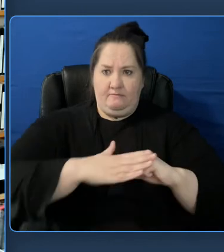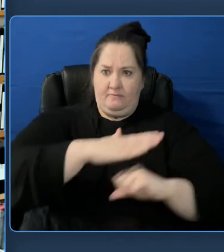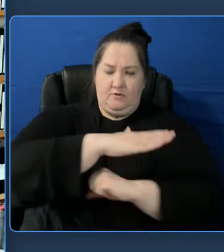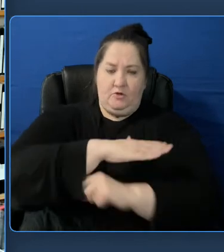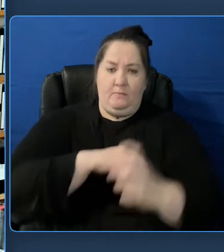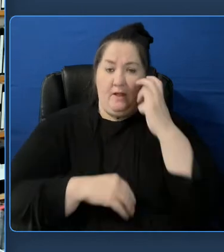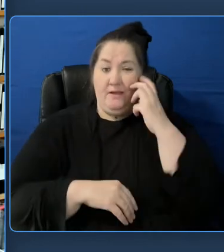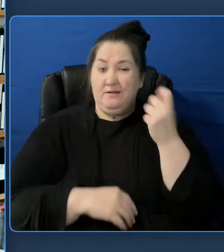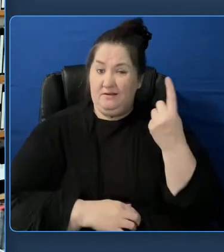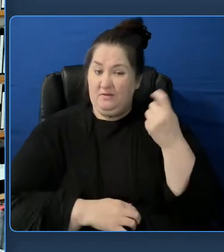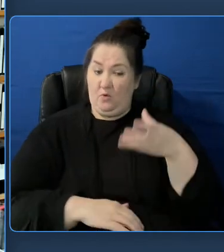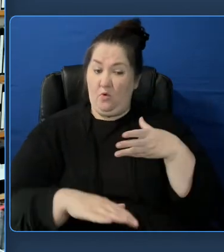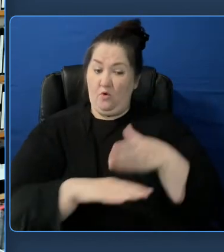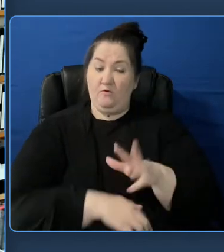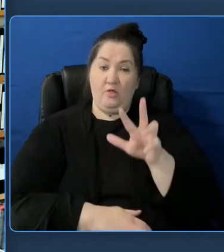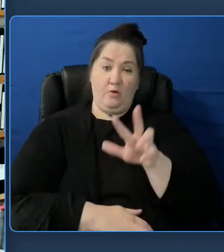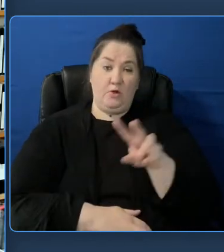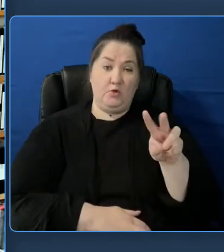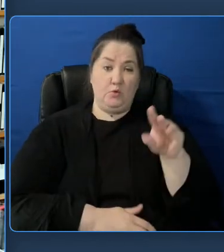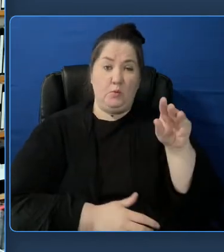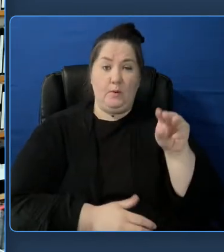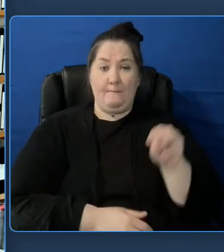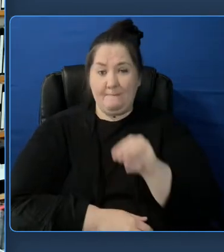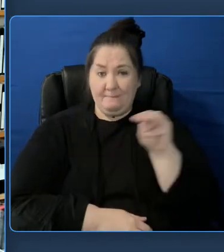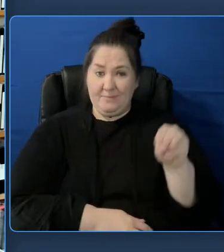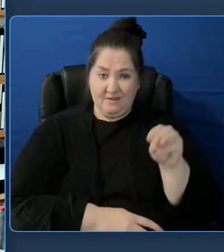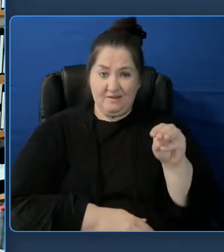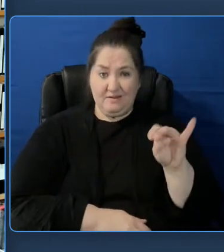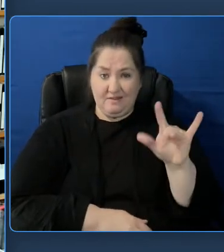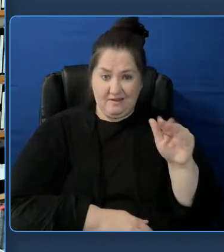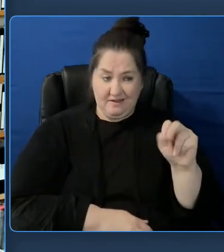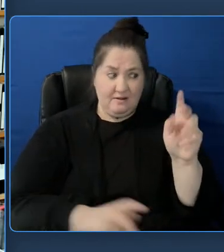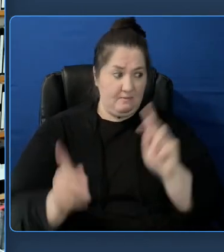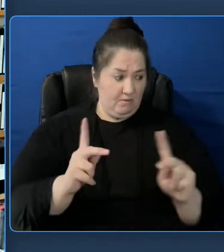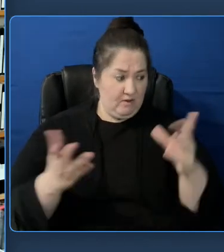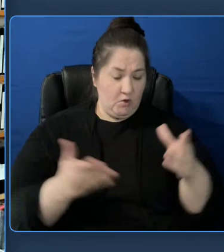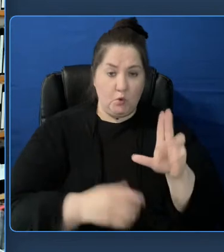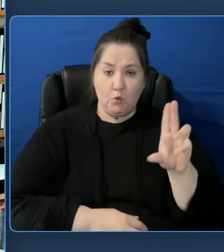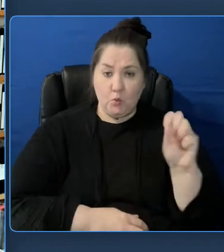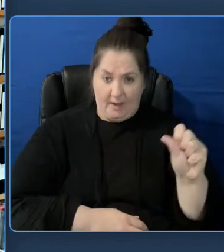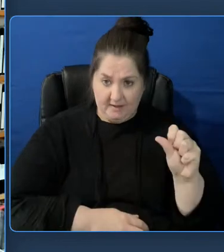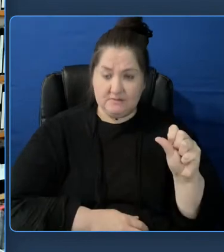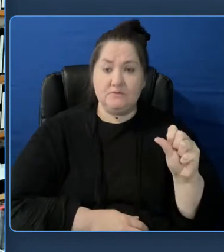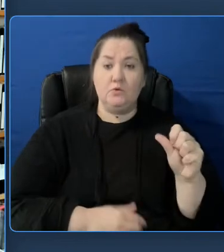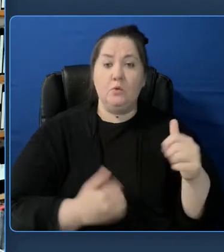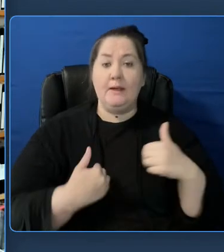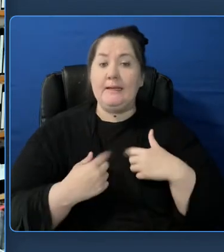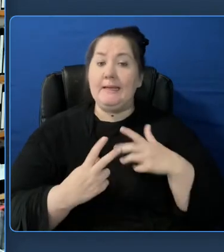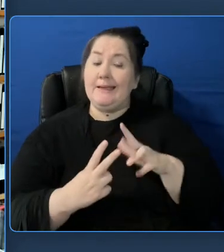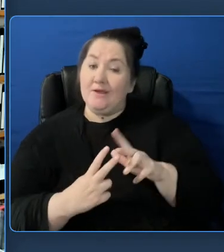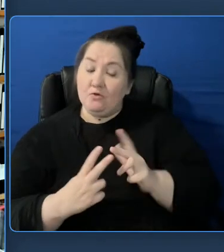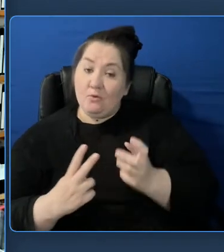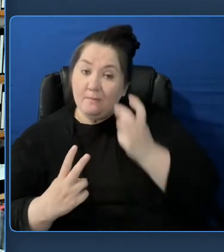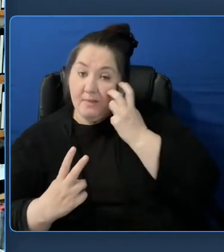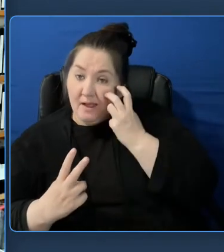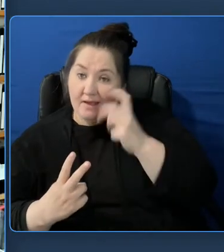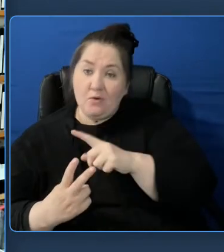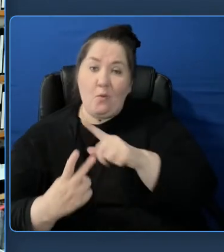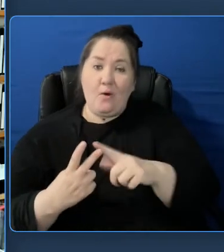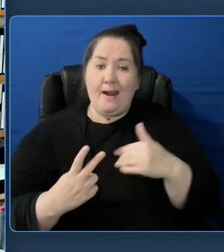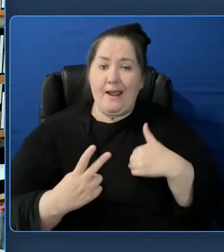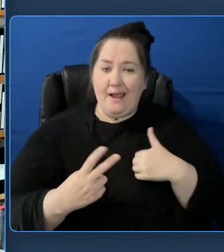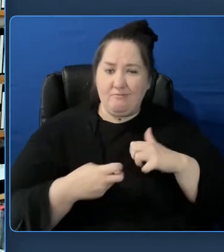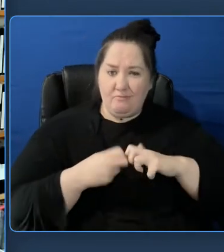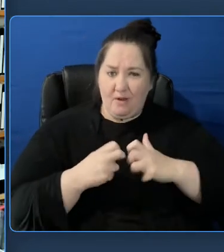are over 32 million people in the U.S. alone who are either blind or